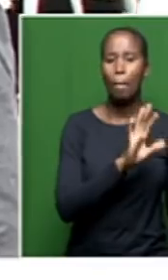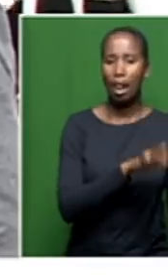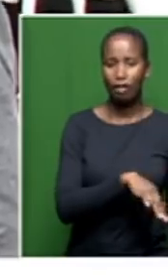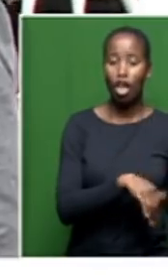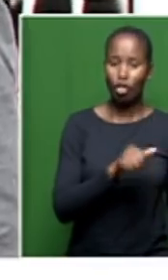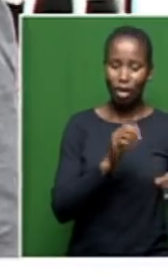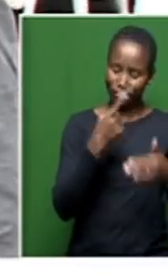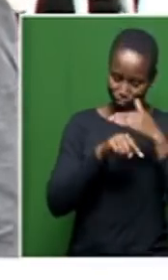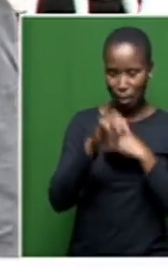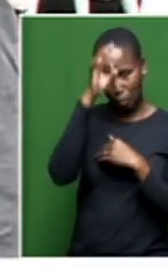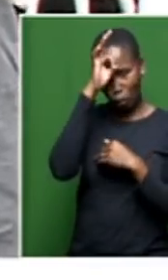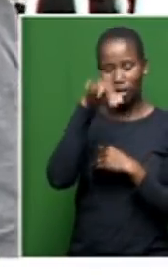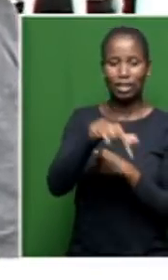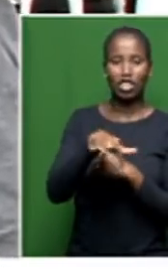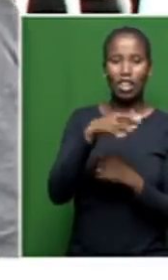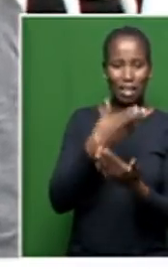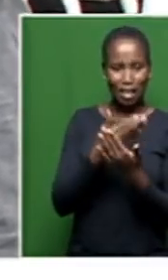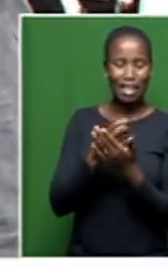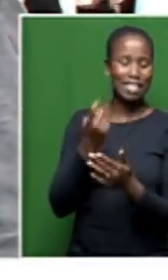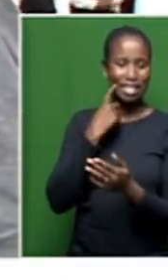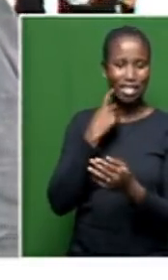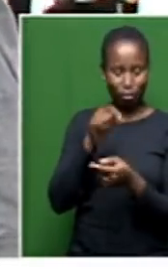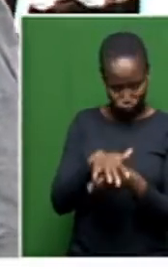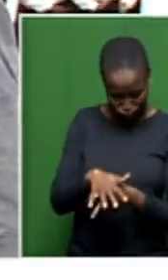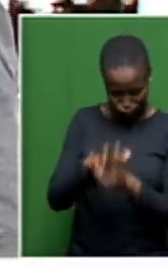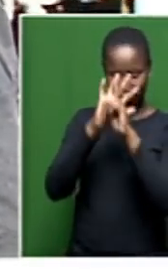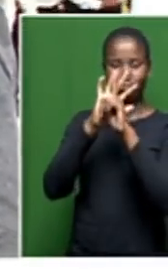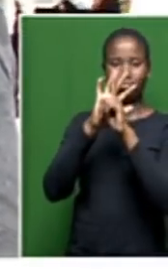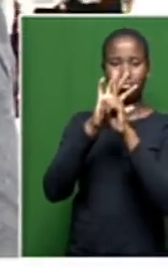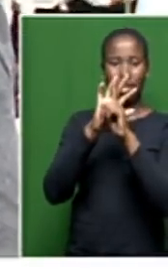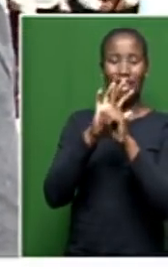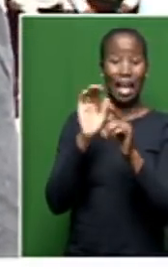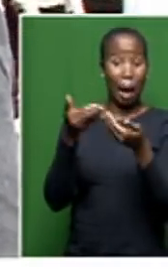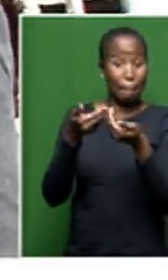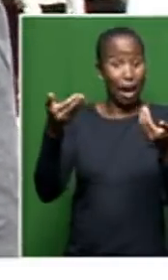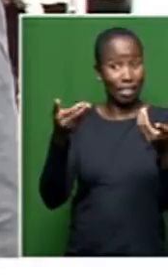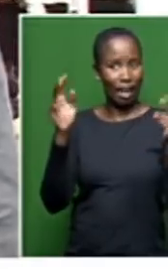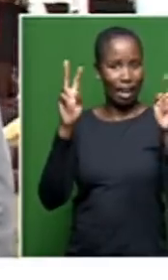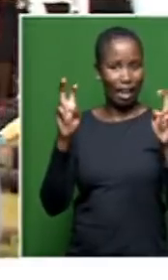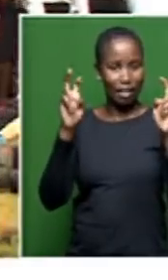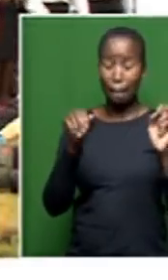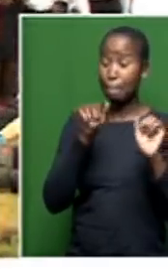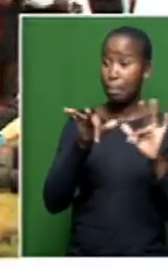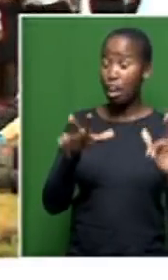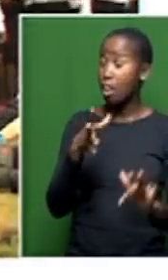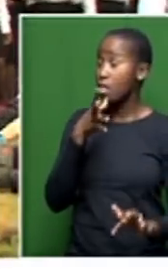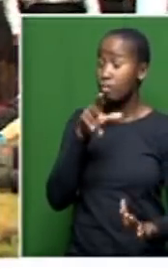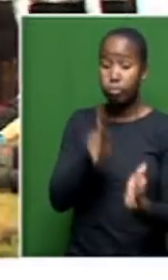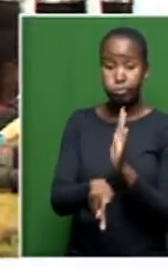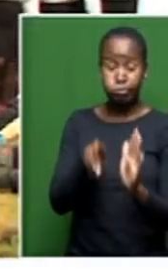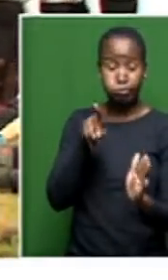apartheid system. It was on this day that the apartheid regime killed many of these people that you